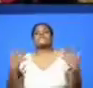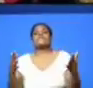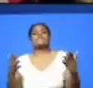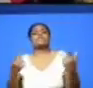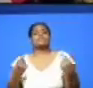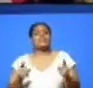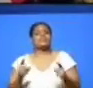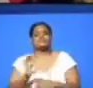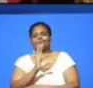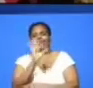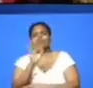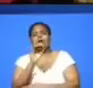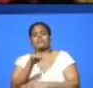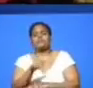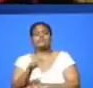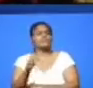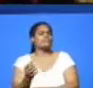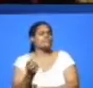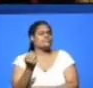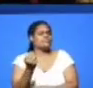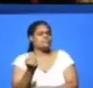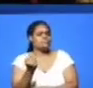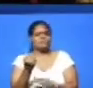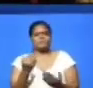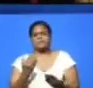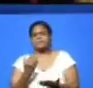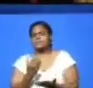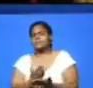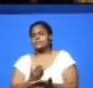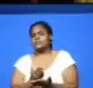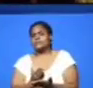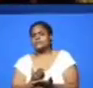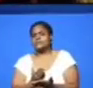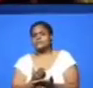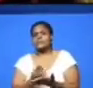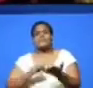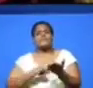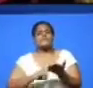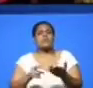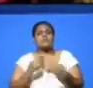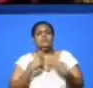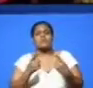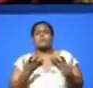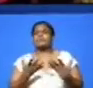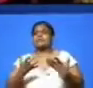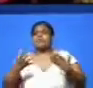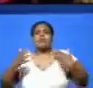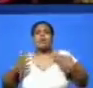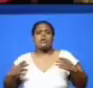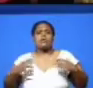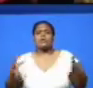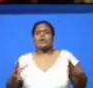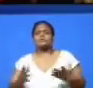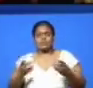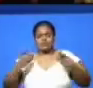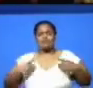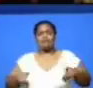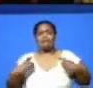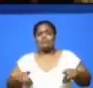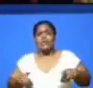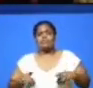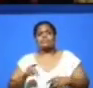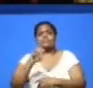evening. But let me pause right here. The text says they'll be clothed in sackcloth.